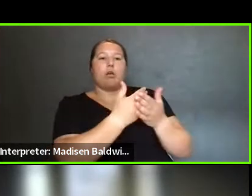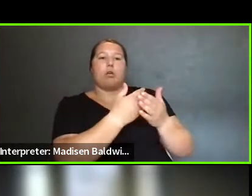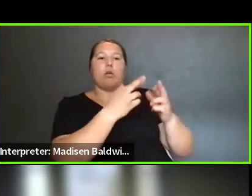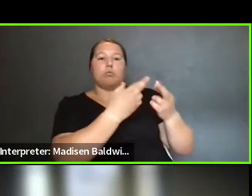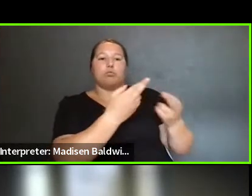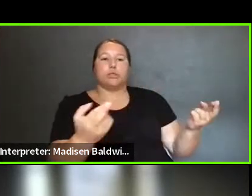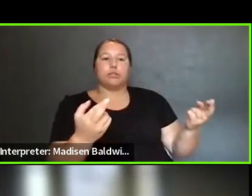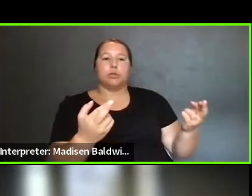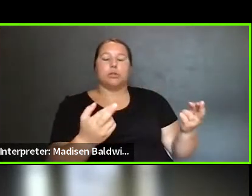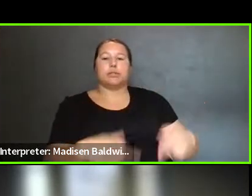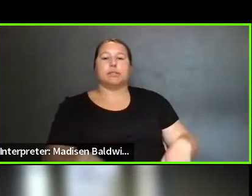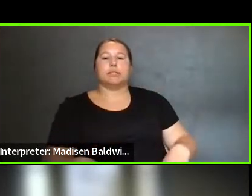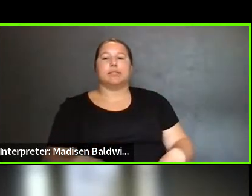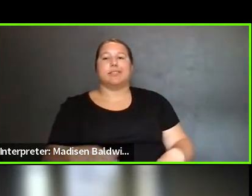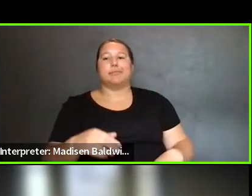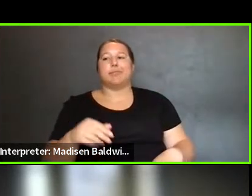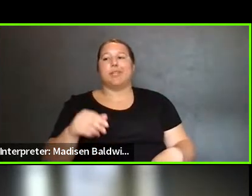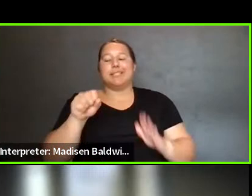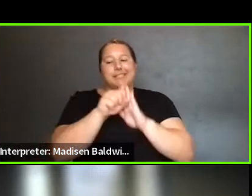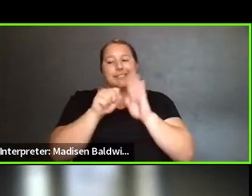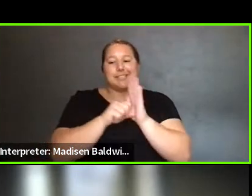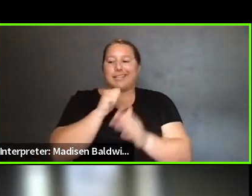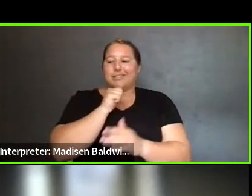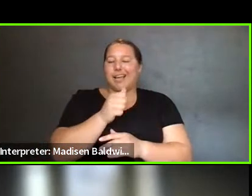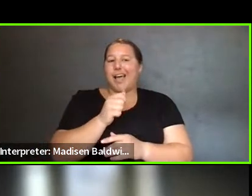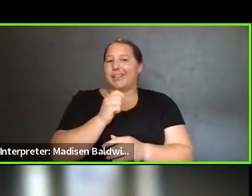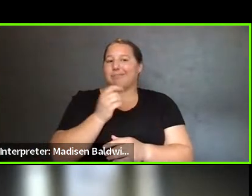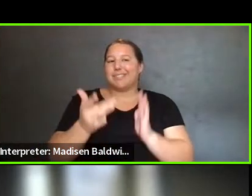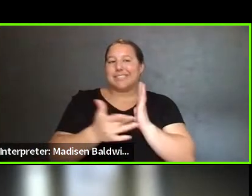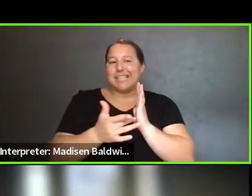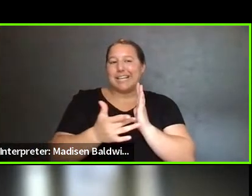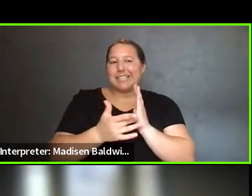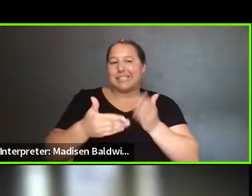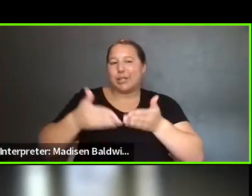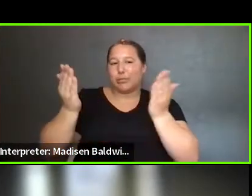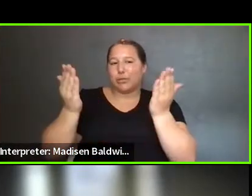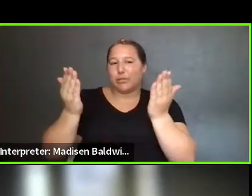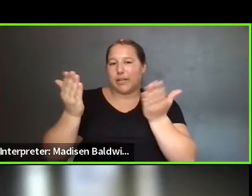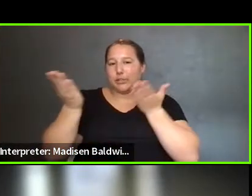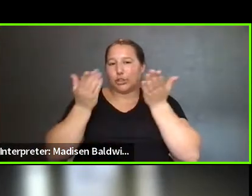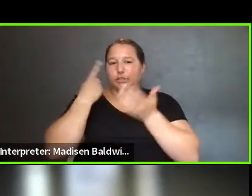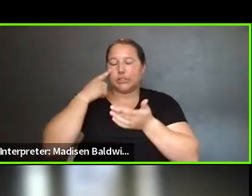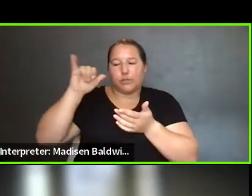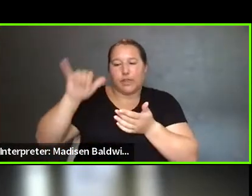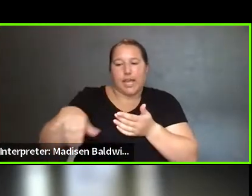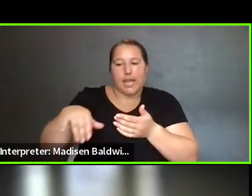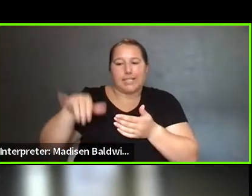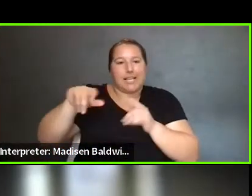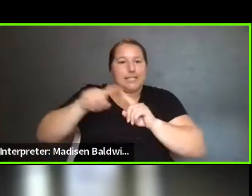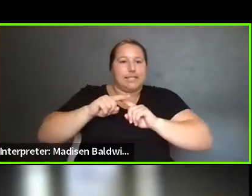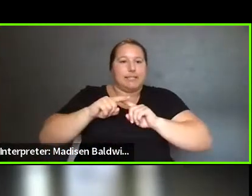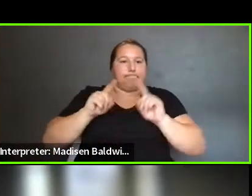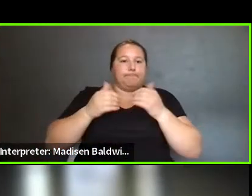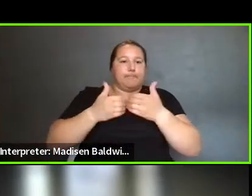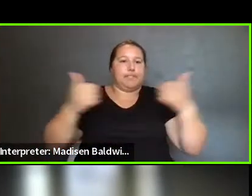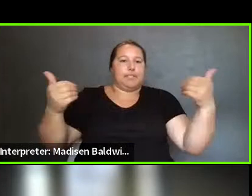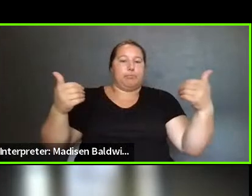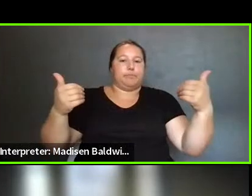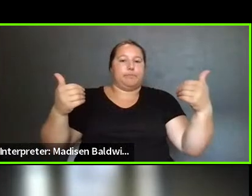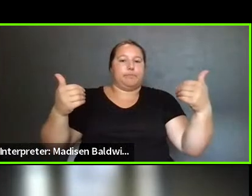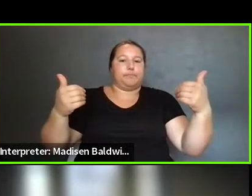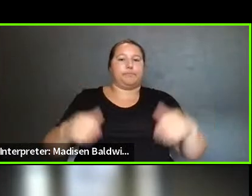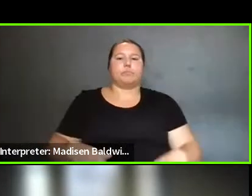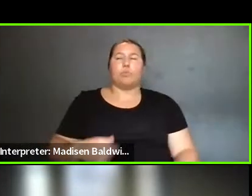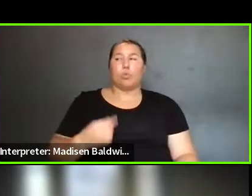necessarily provide funding for that because that's a different type of circumstance. So will it always fall